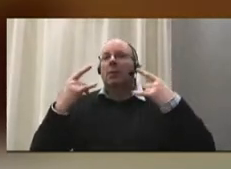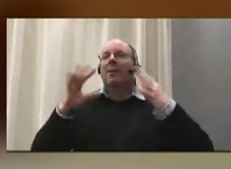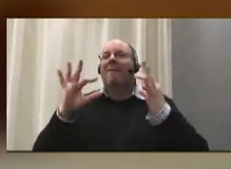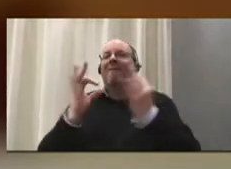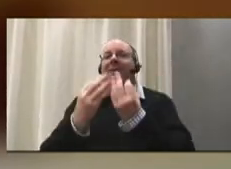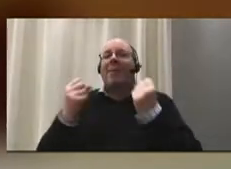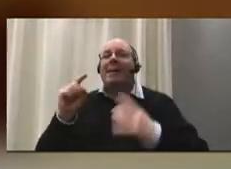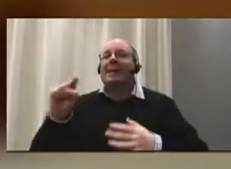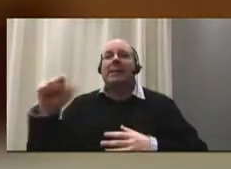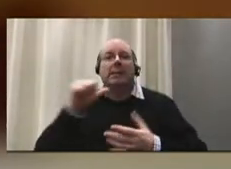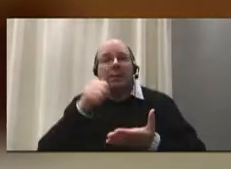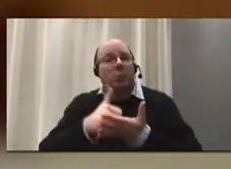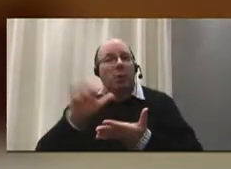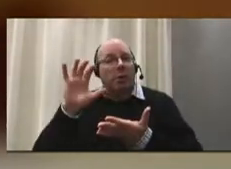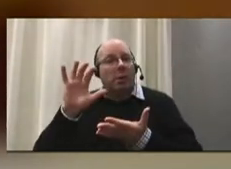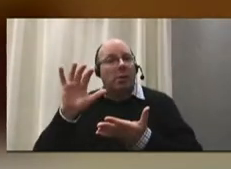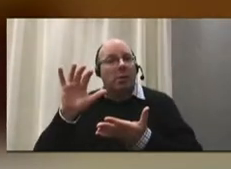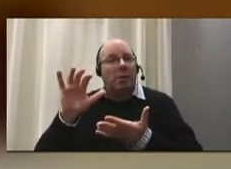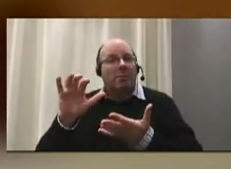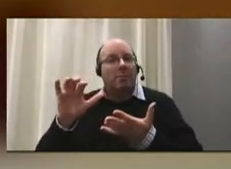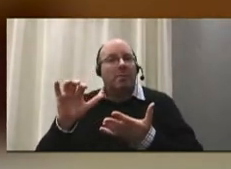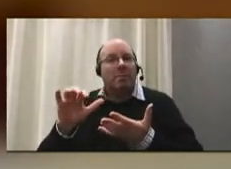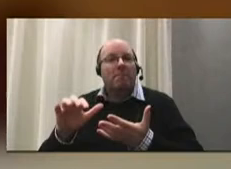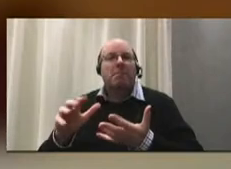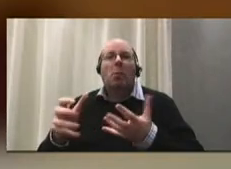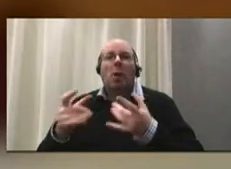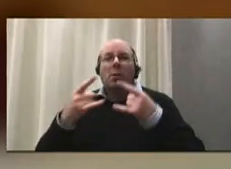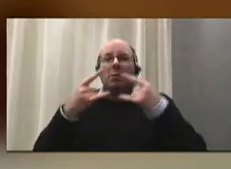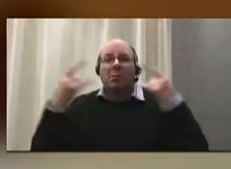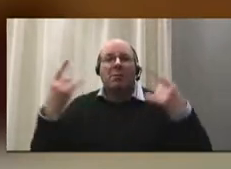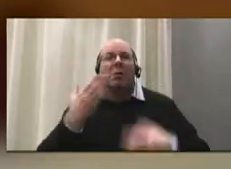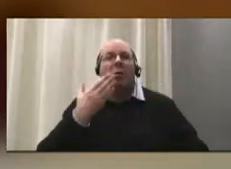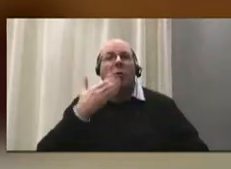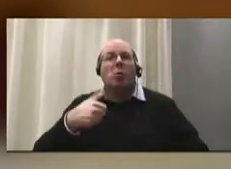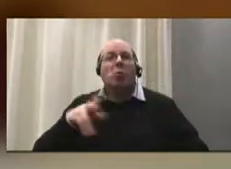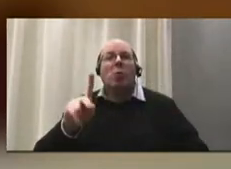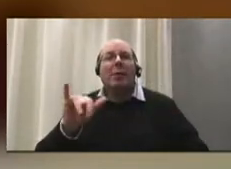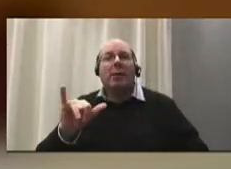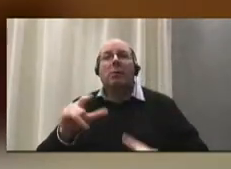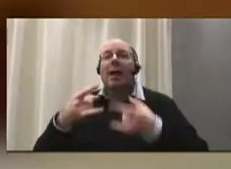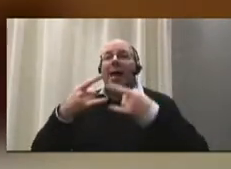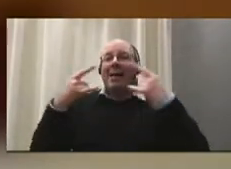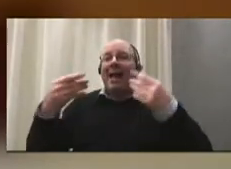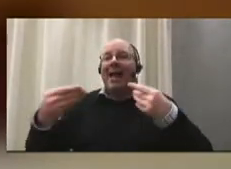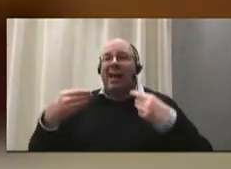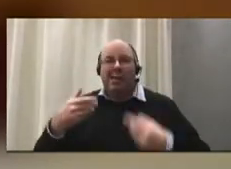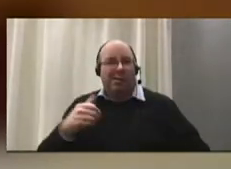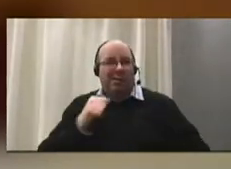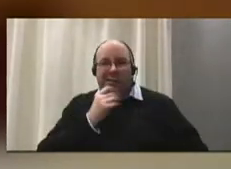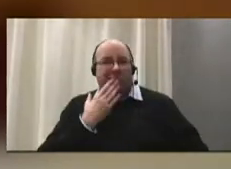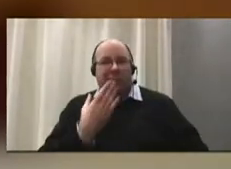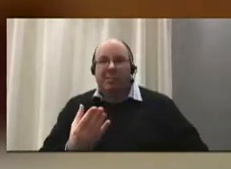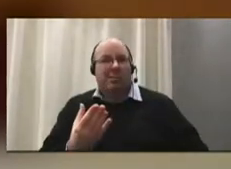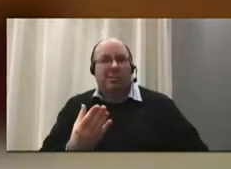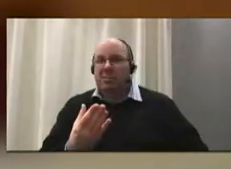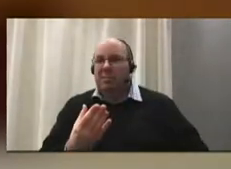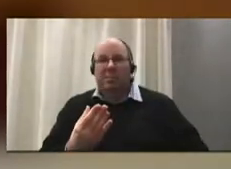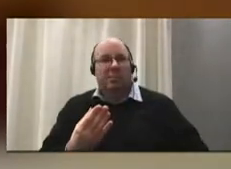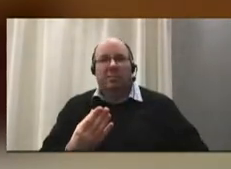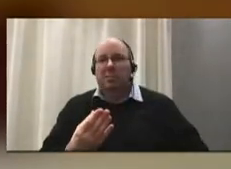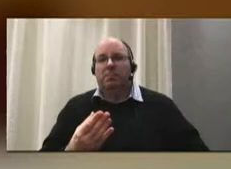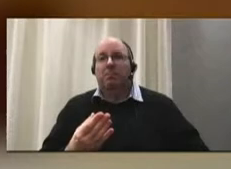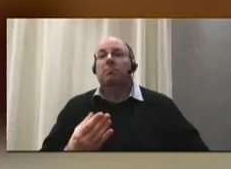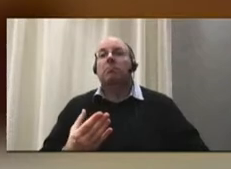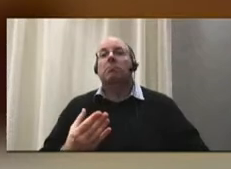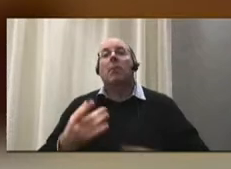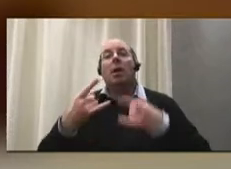get good masks. They're concerned that the masks that they're getting are not good, but good masks. And what happens if the mask breaks